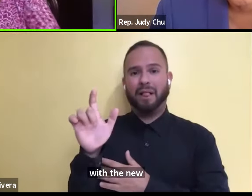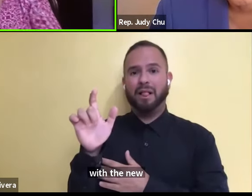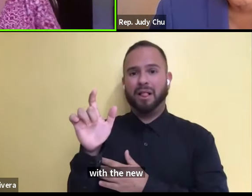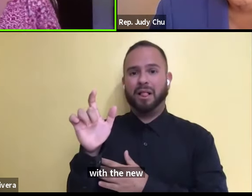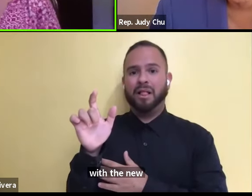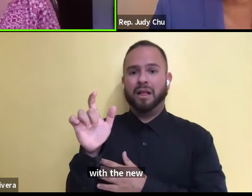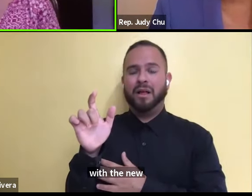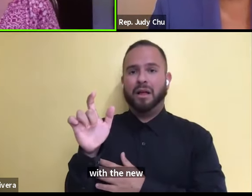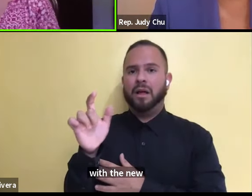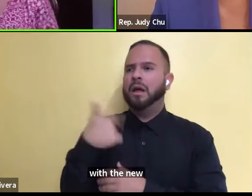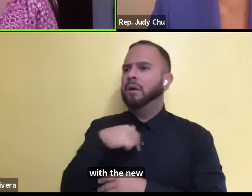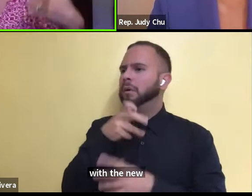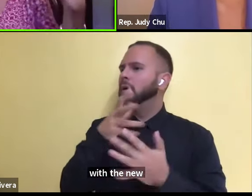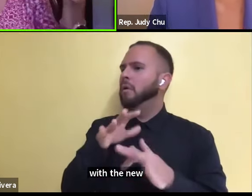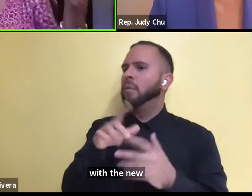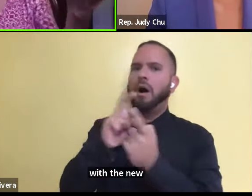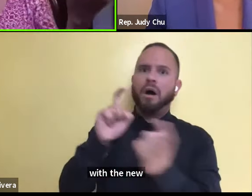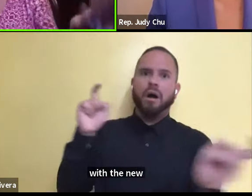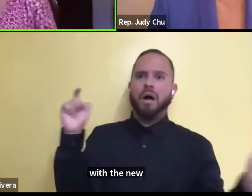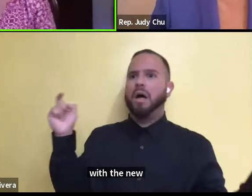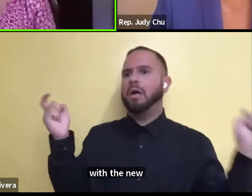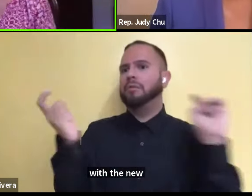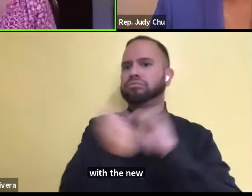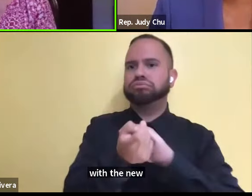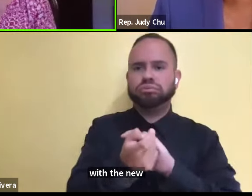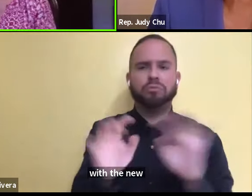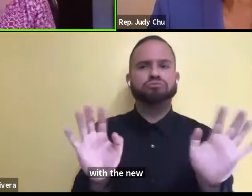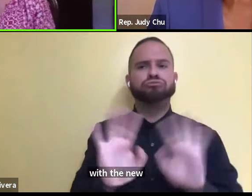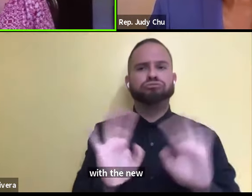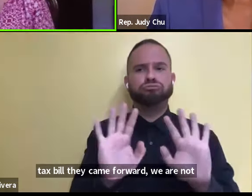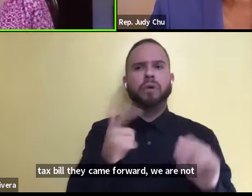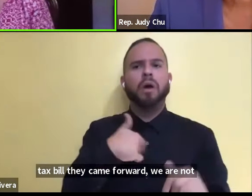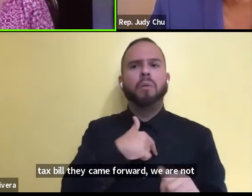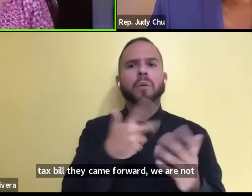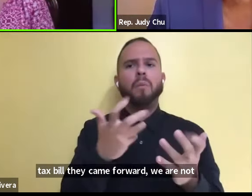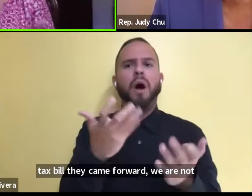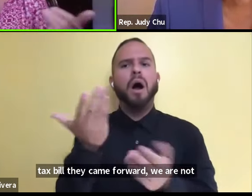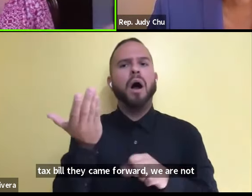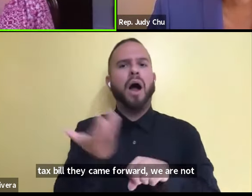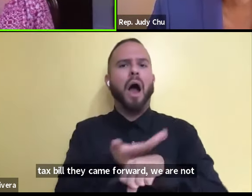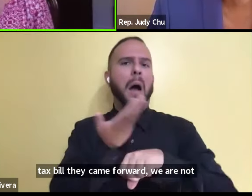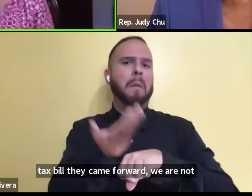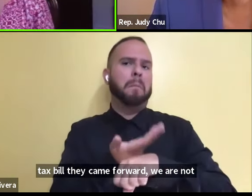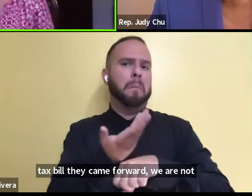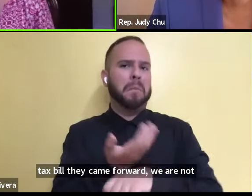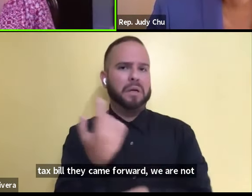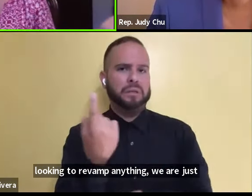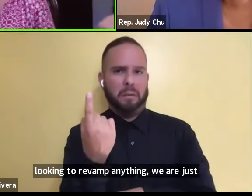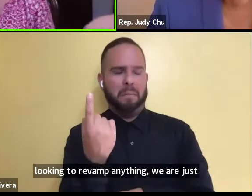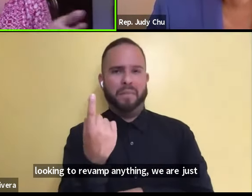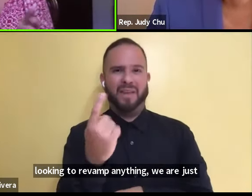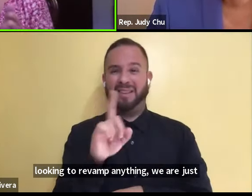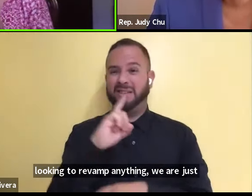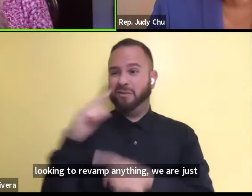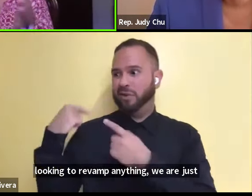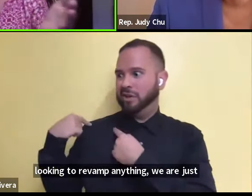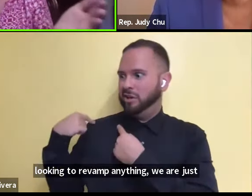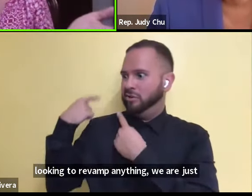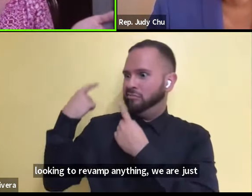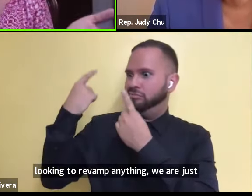to revamp anything. We're just saying to be able to update something that has not been updated since, was